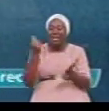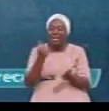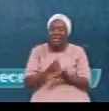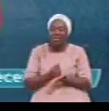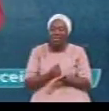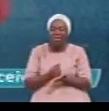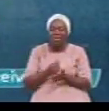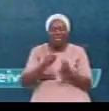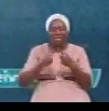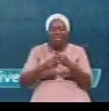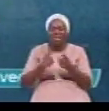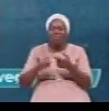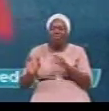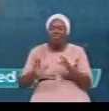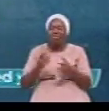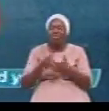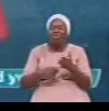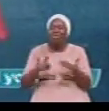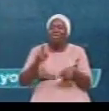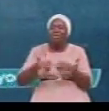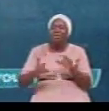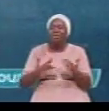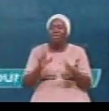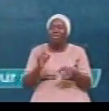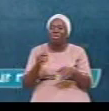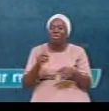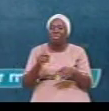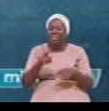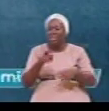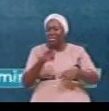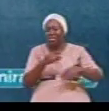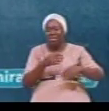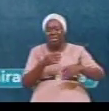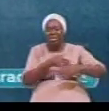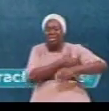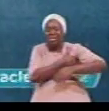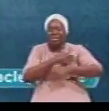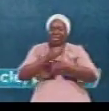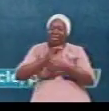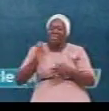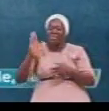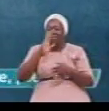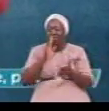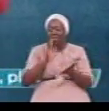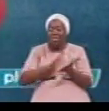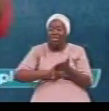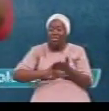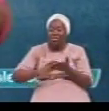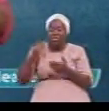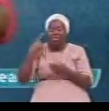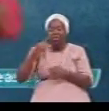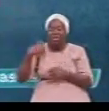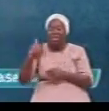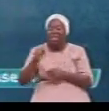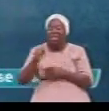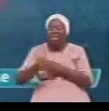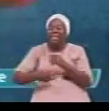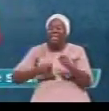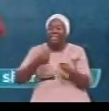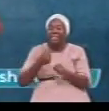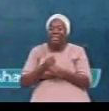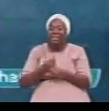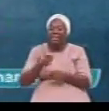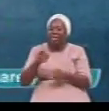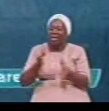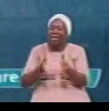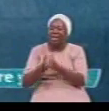to do what you could do. Brethren, in Avadrash, I've never been smooth here. Believe me, for 10 years. But I asked